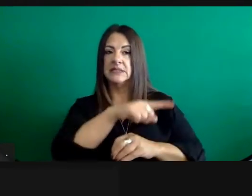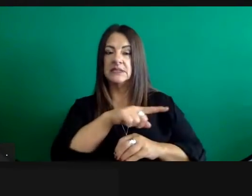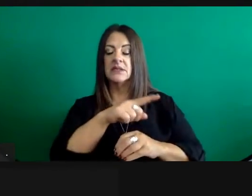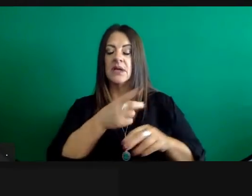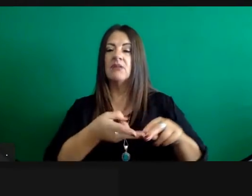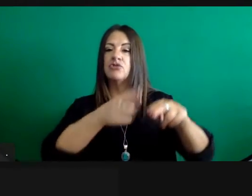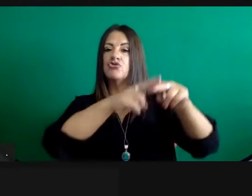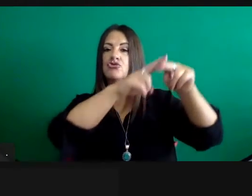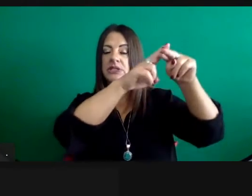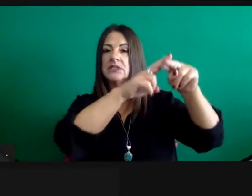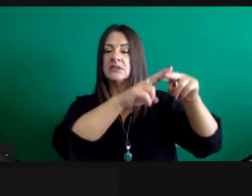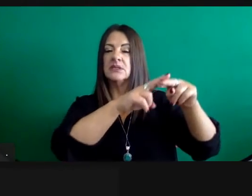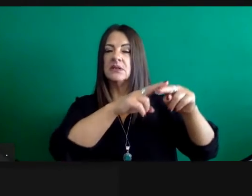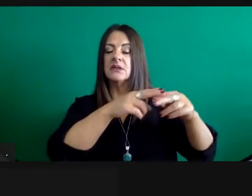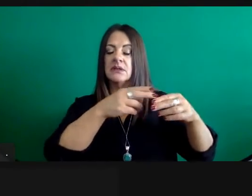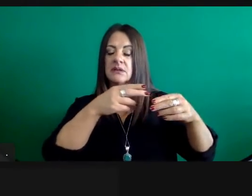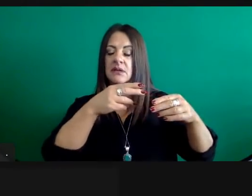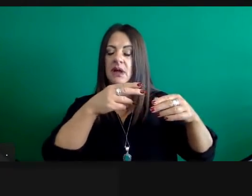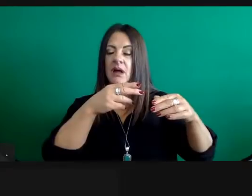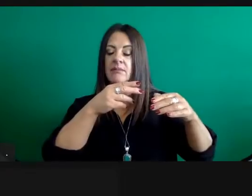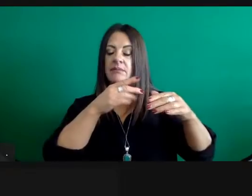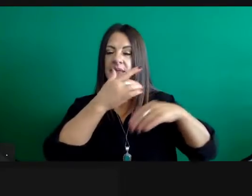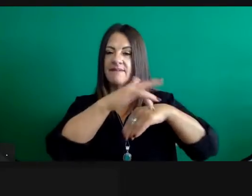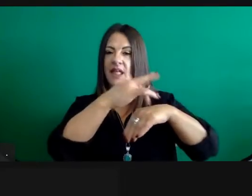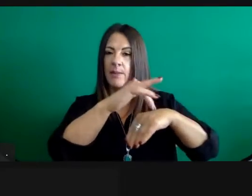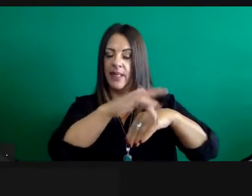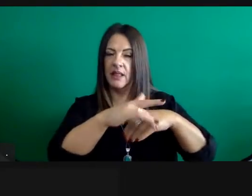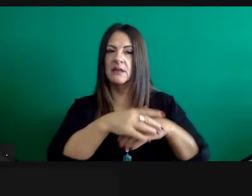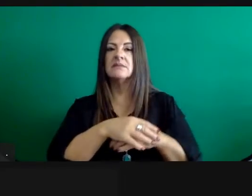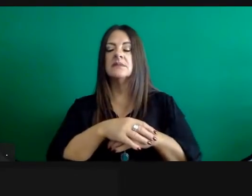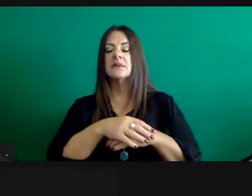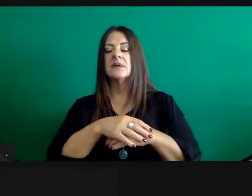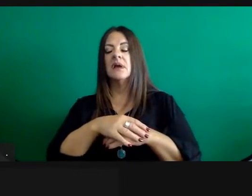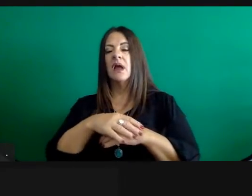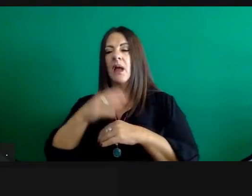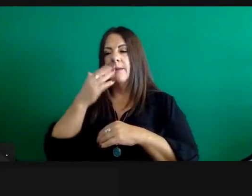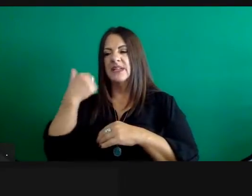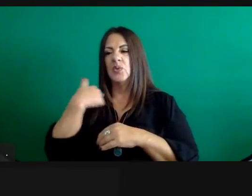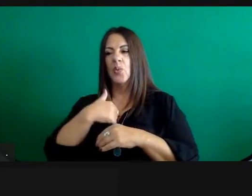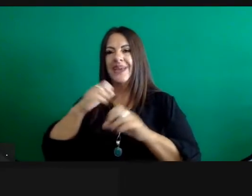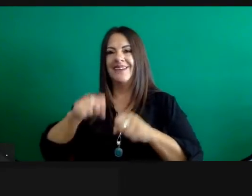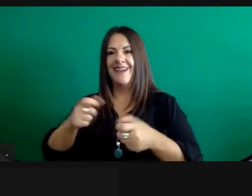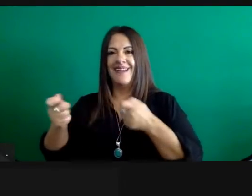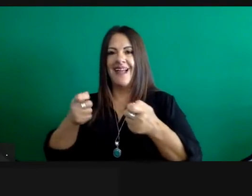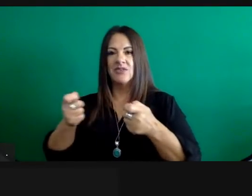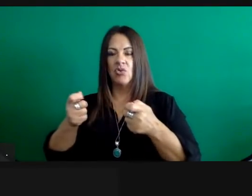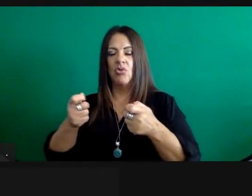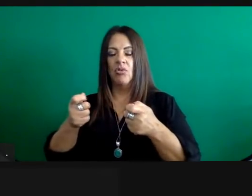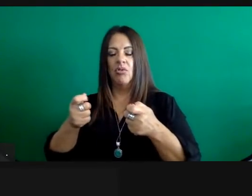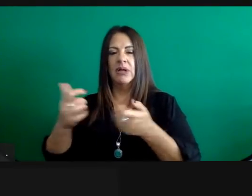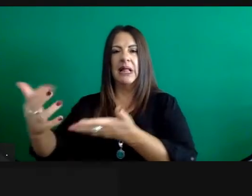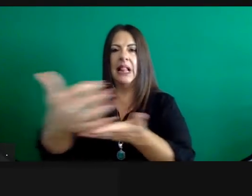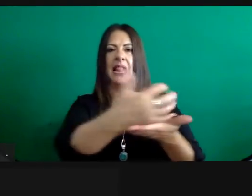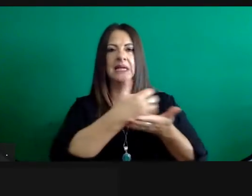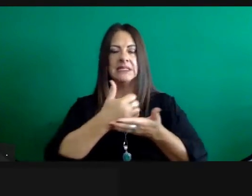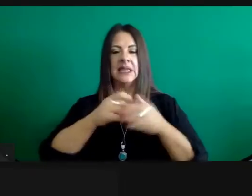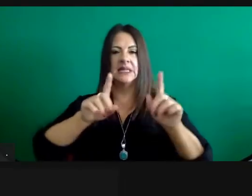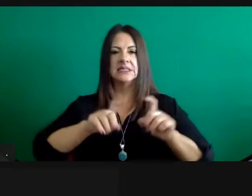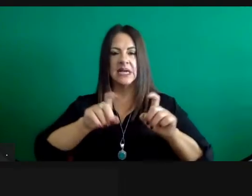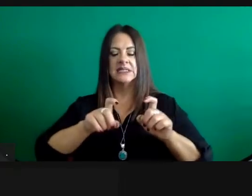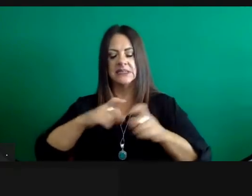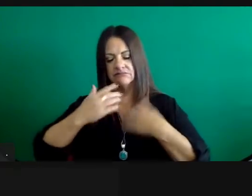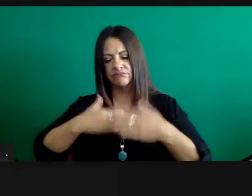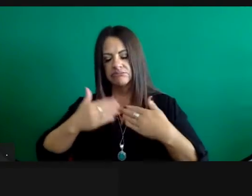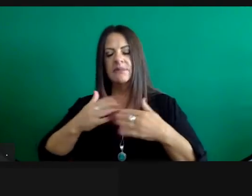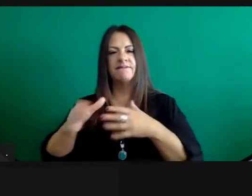because we have additional capacity in our state-based lab that's able to support various industries and sectors and